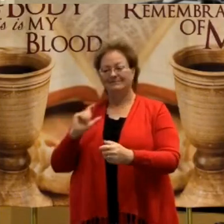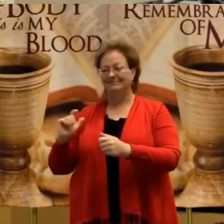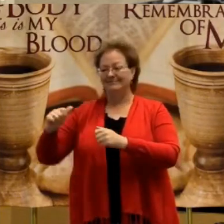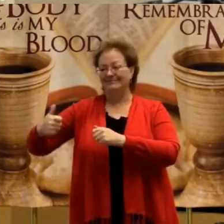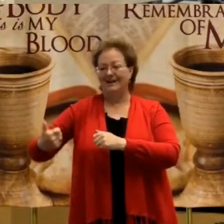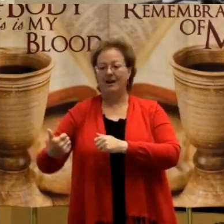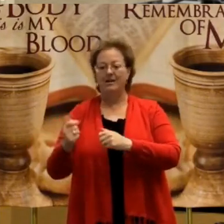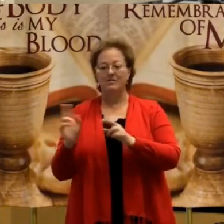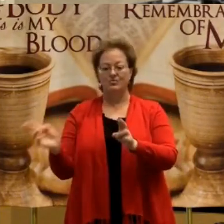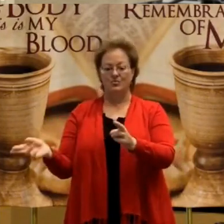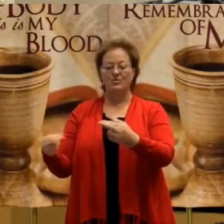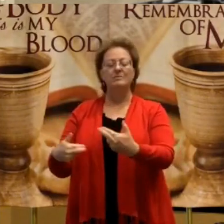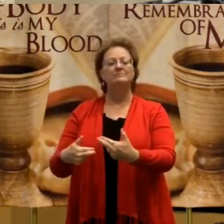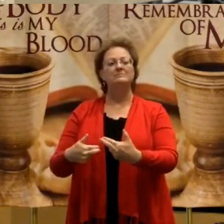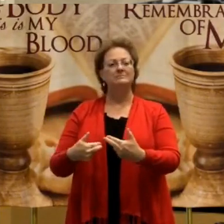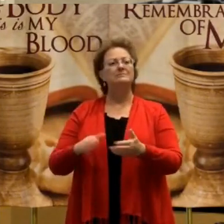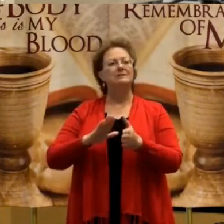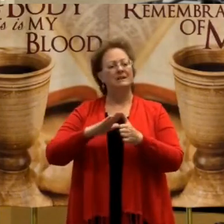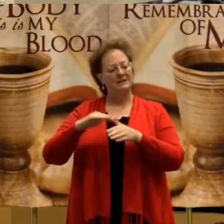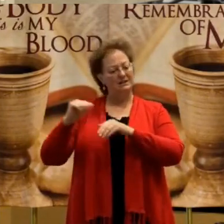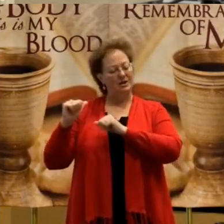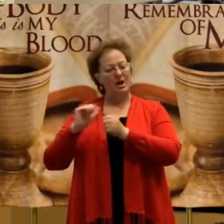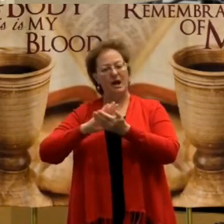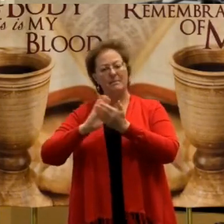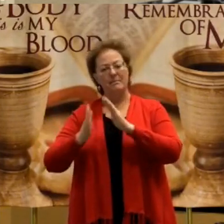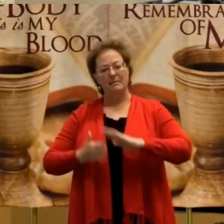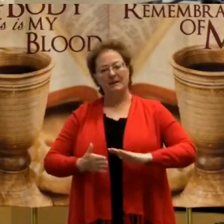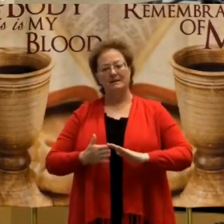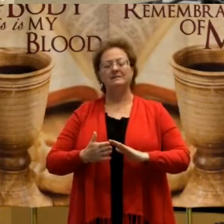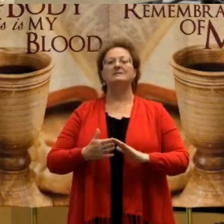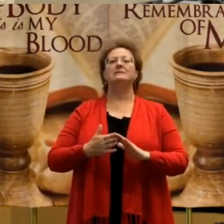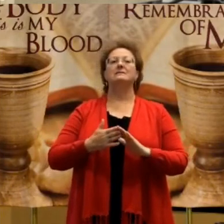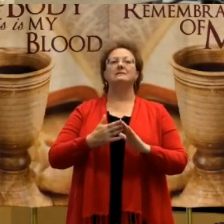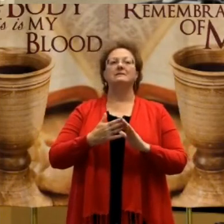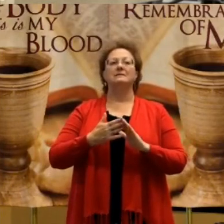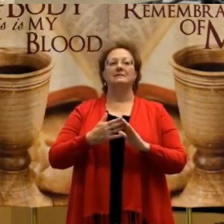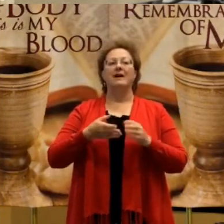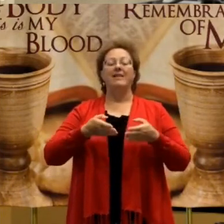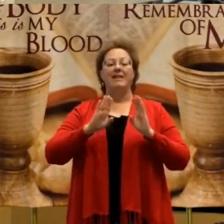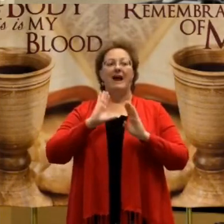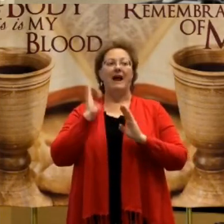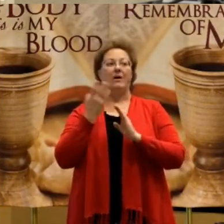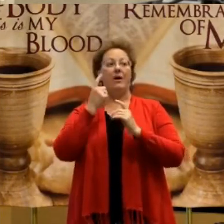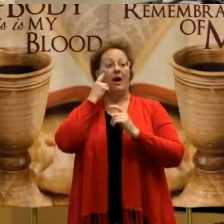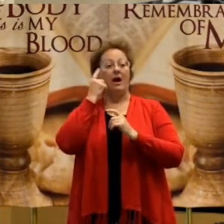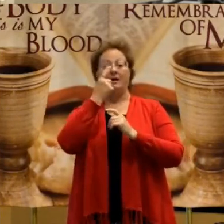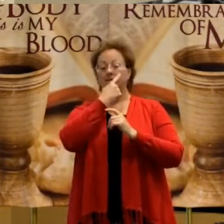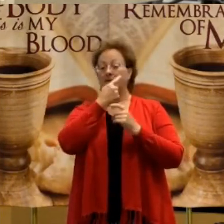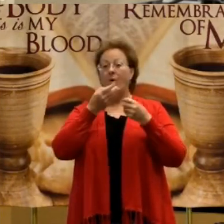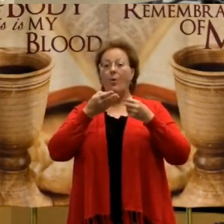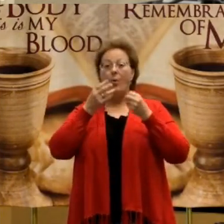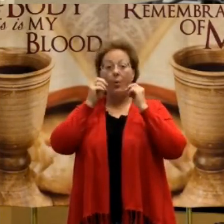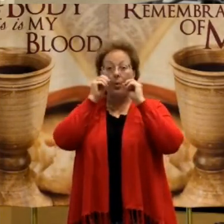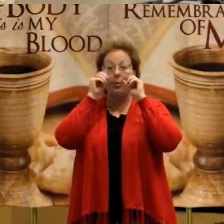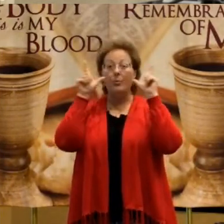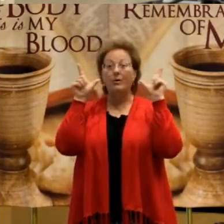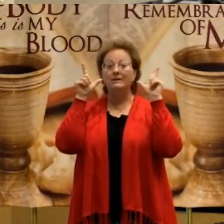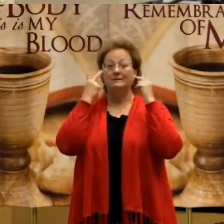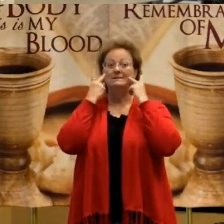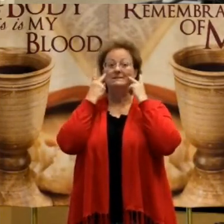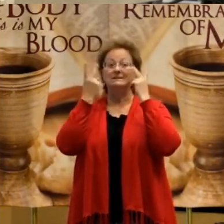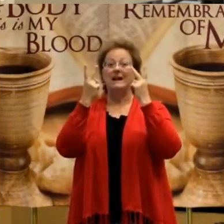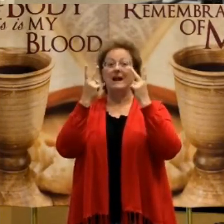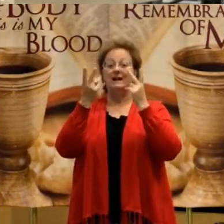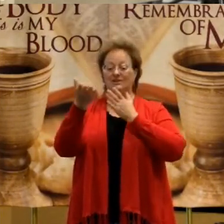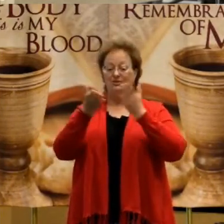another, go in His peace, and may our eyes be open on how we can serve the Lord. Thanks be